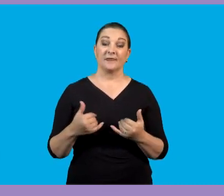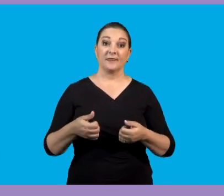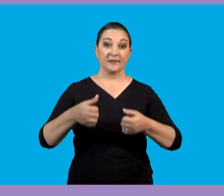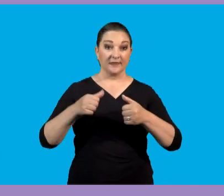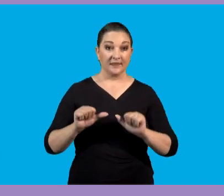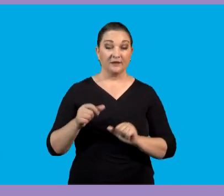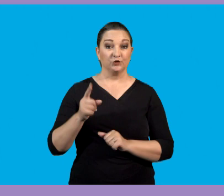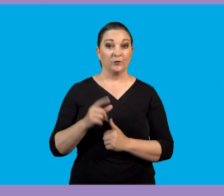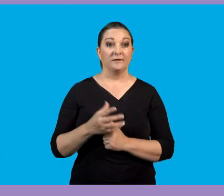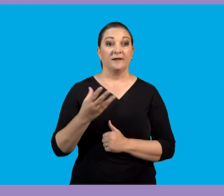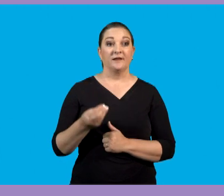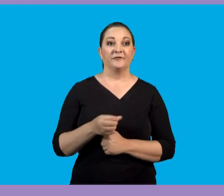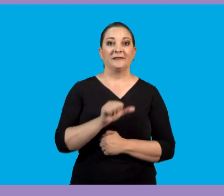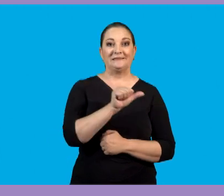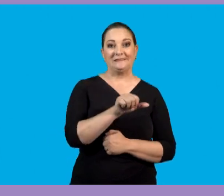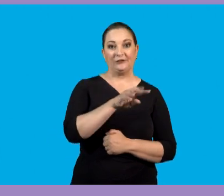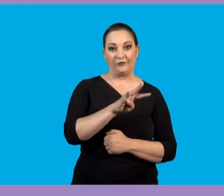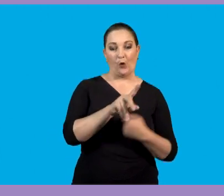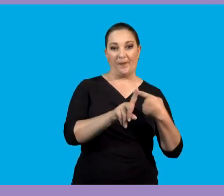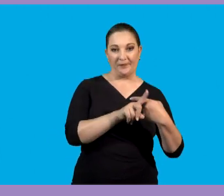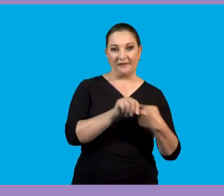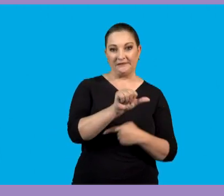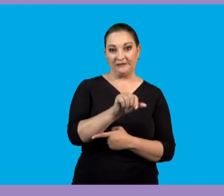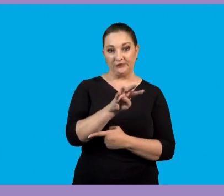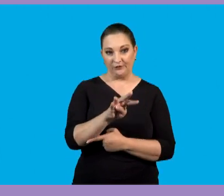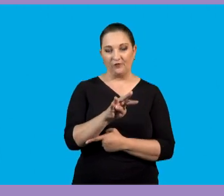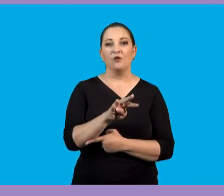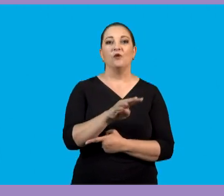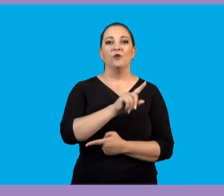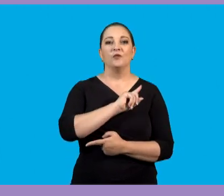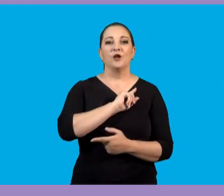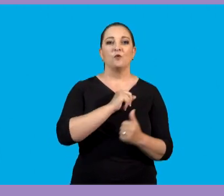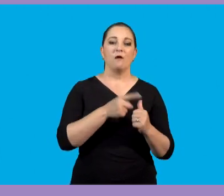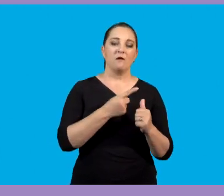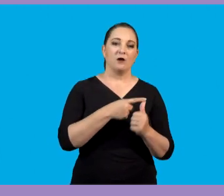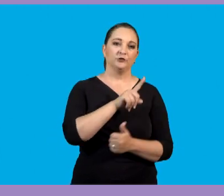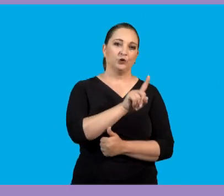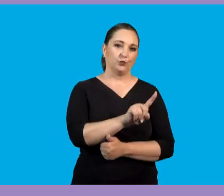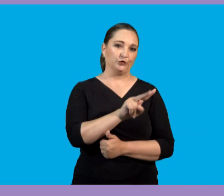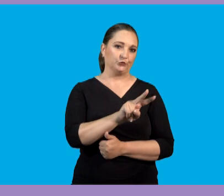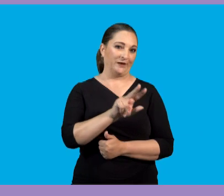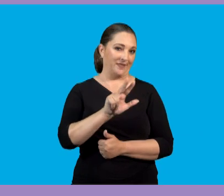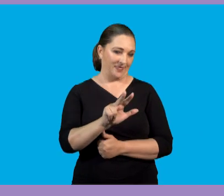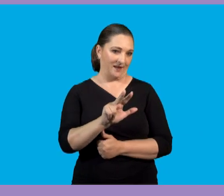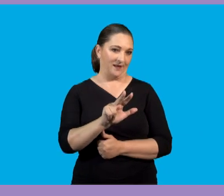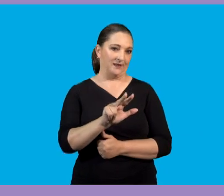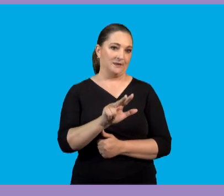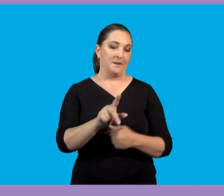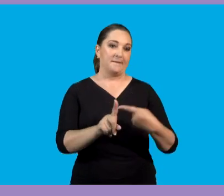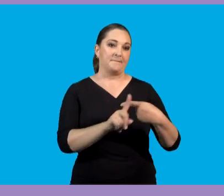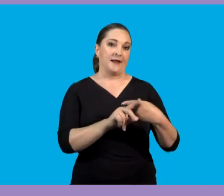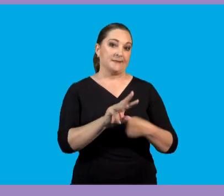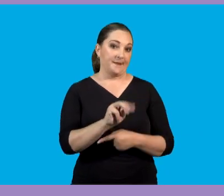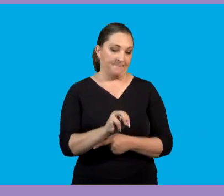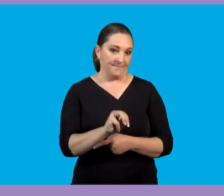Right? And then we have the 64 plus 64, which gives us 128 plus angle